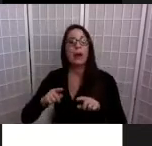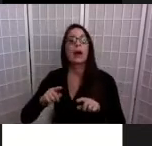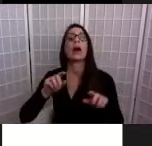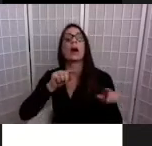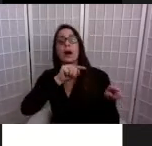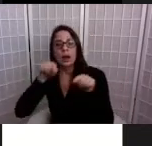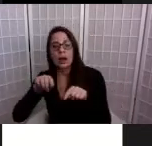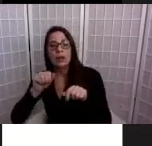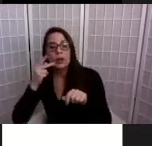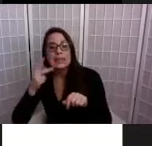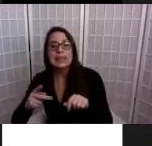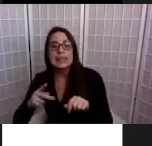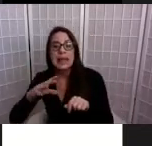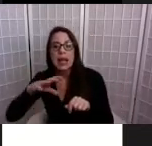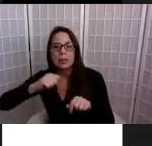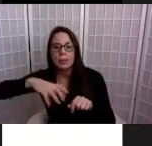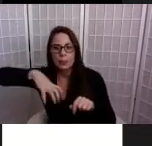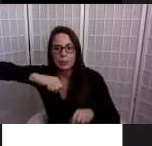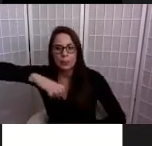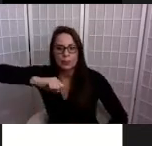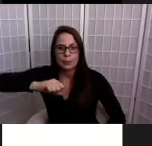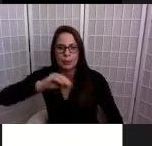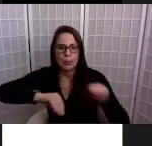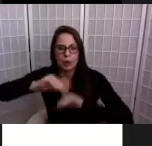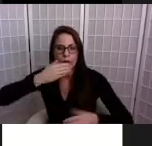can see here the motion is very good.